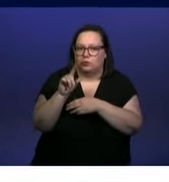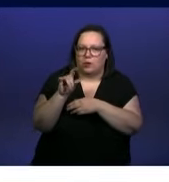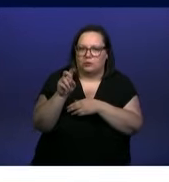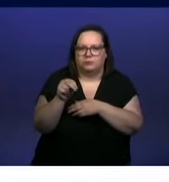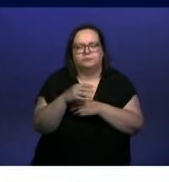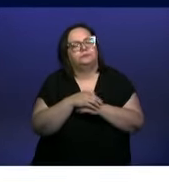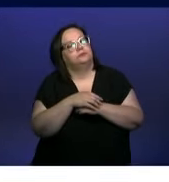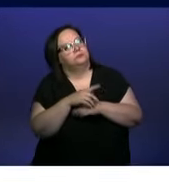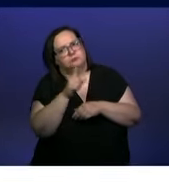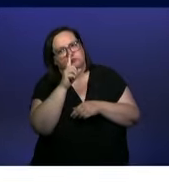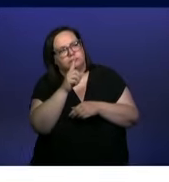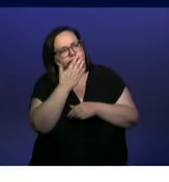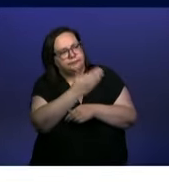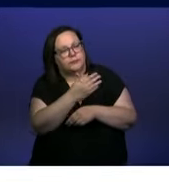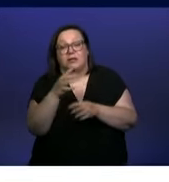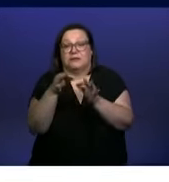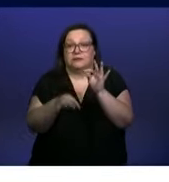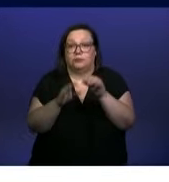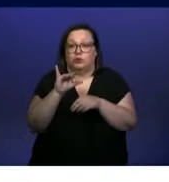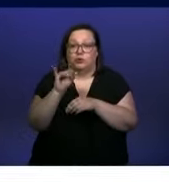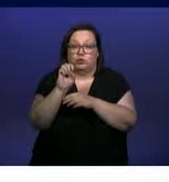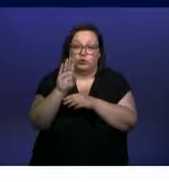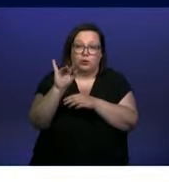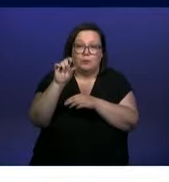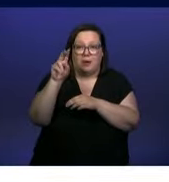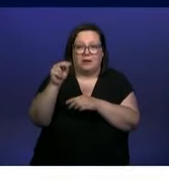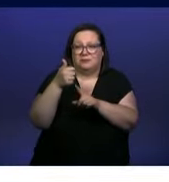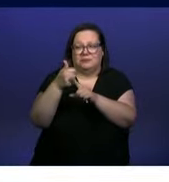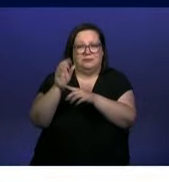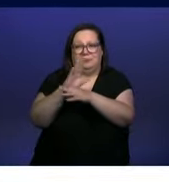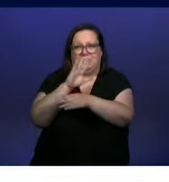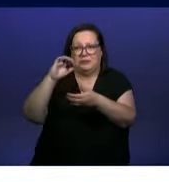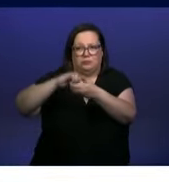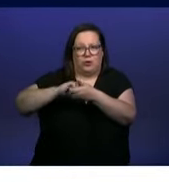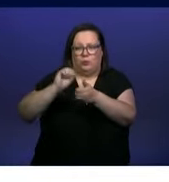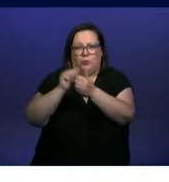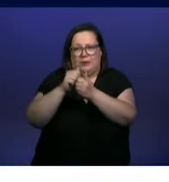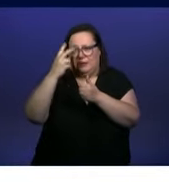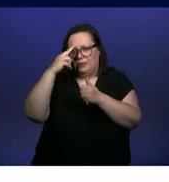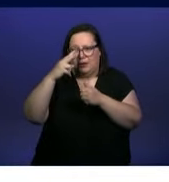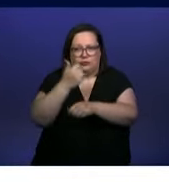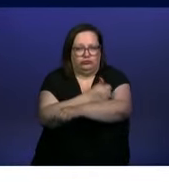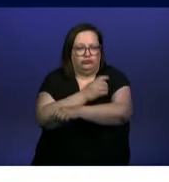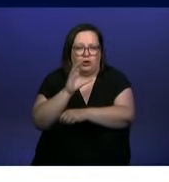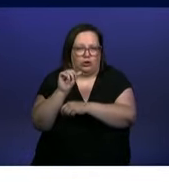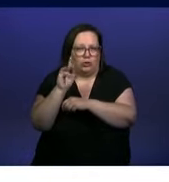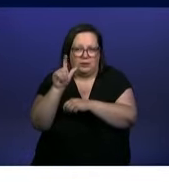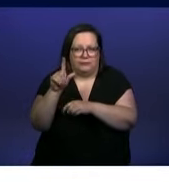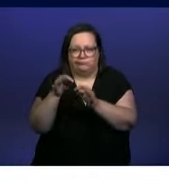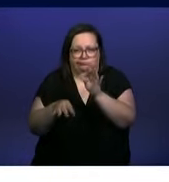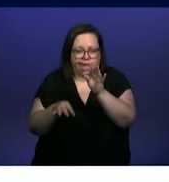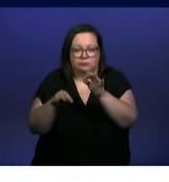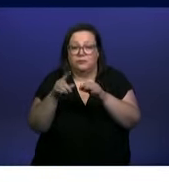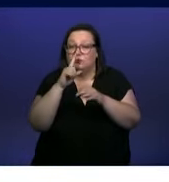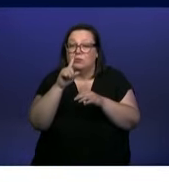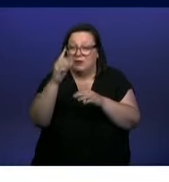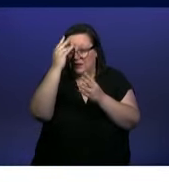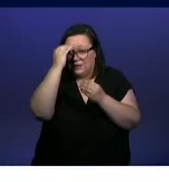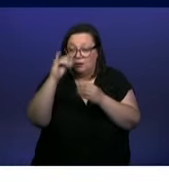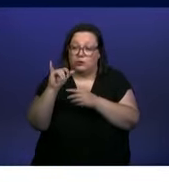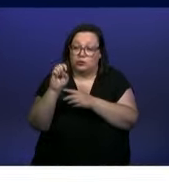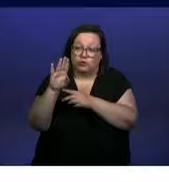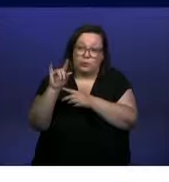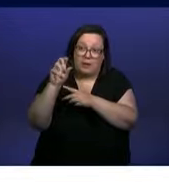Joe Biden is business partners with the Mexican drug cartels, plain and simple. And think about it. What Joe Biden's getting